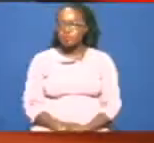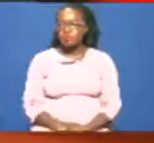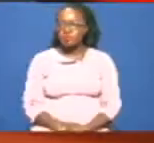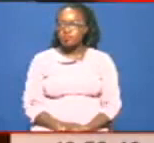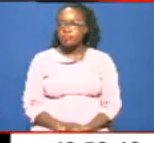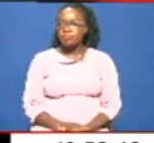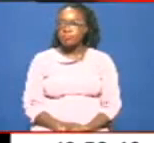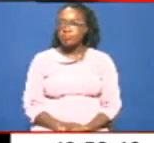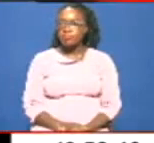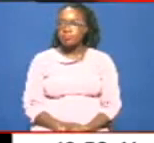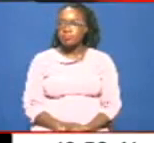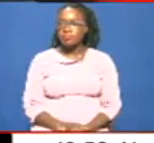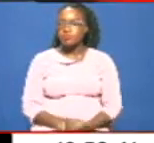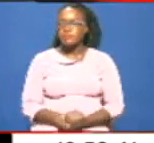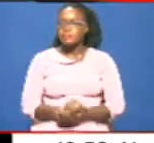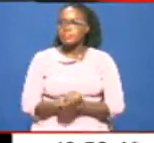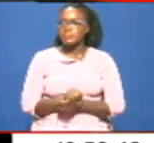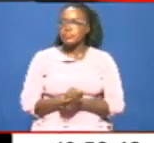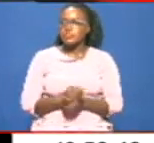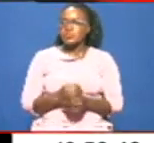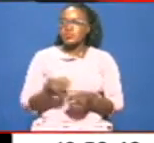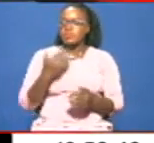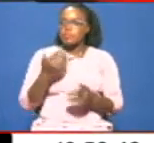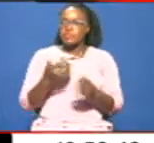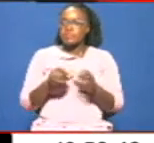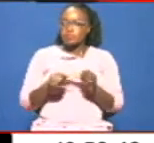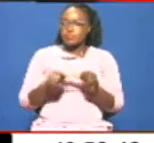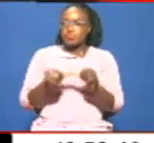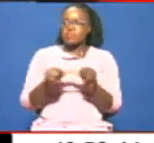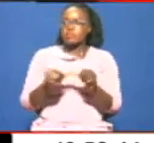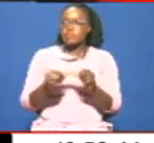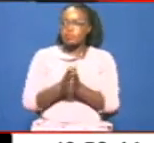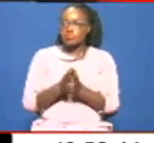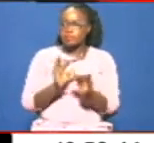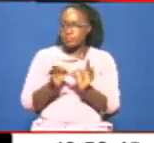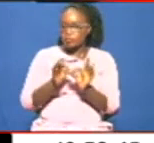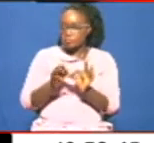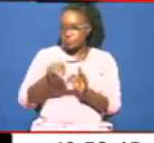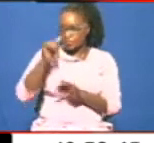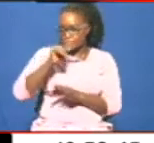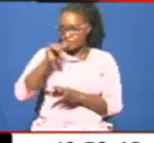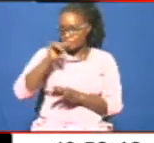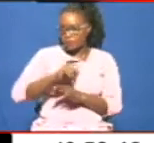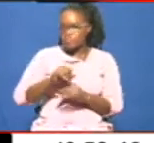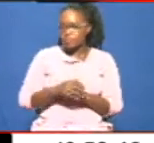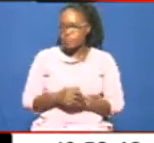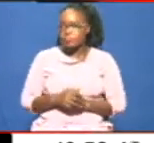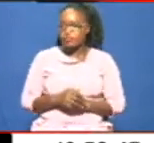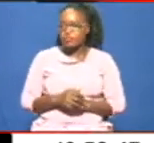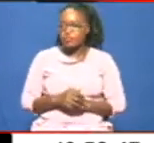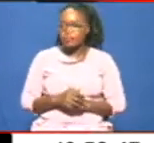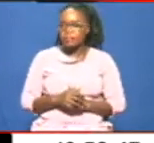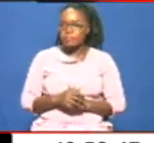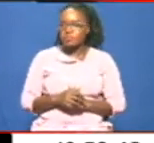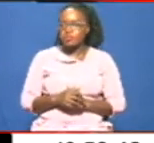Many thanks for staying with BizCheck here on Channel 1. My name is Betty Kiptum, and Lensa Odingo is my colleague on the sign language interpretation. In